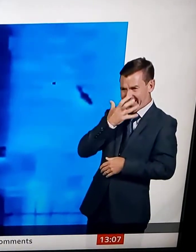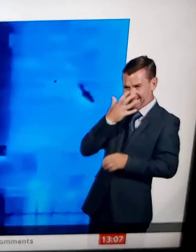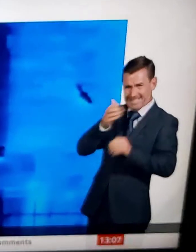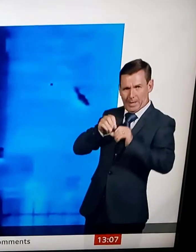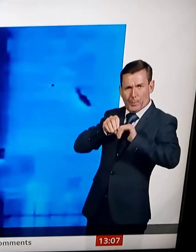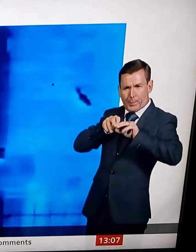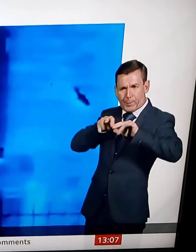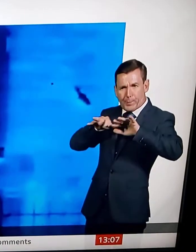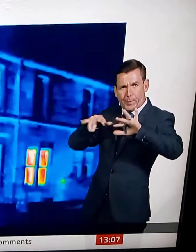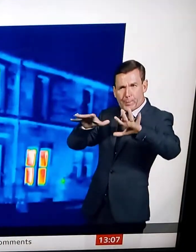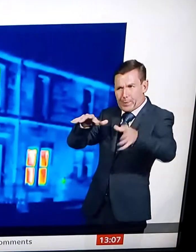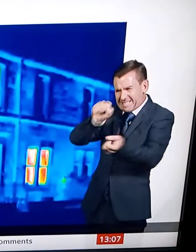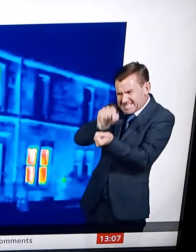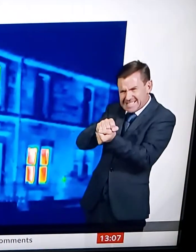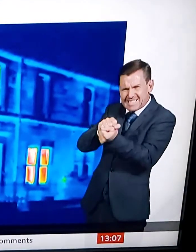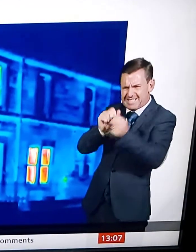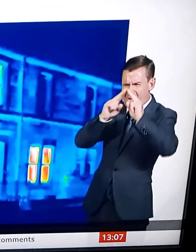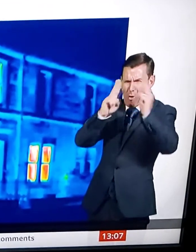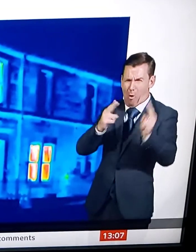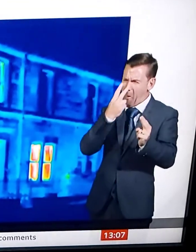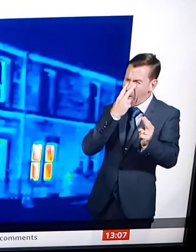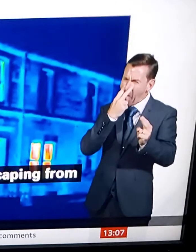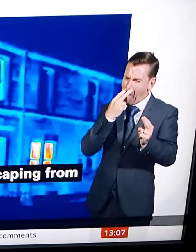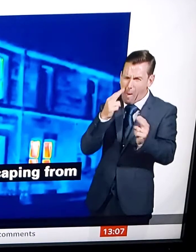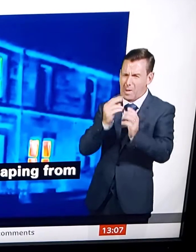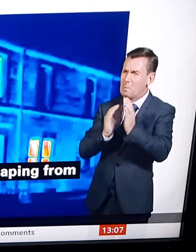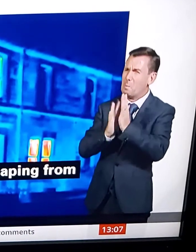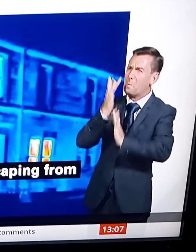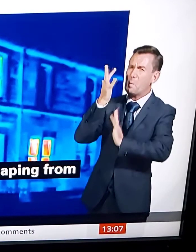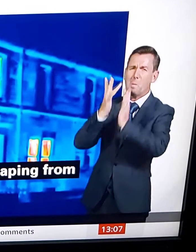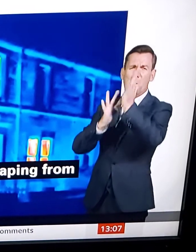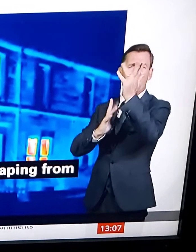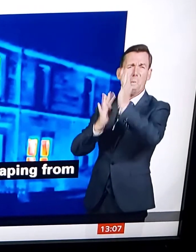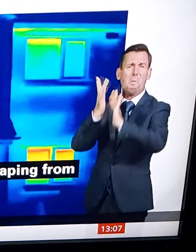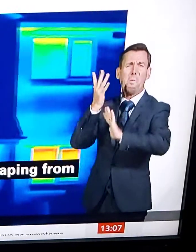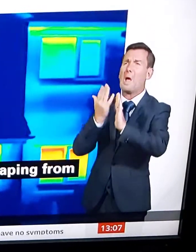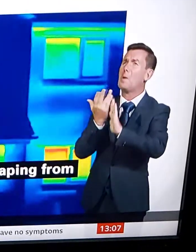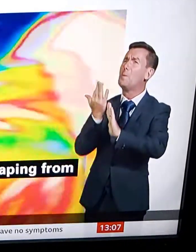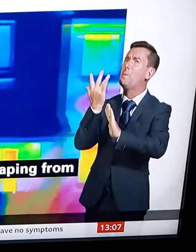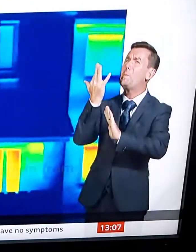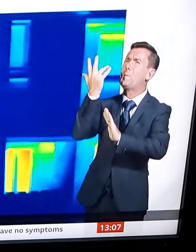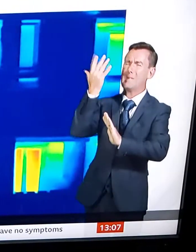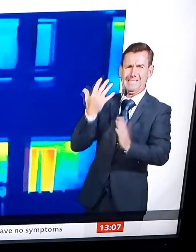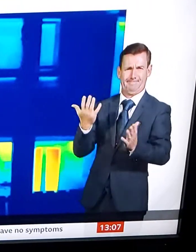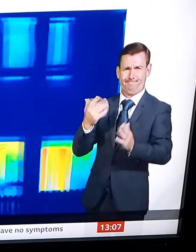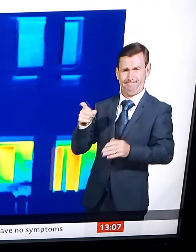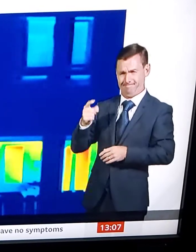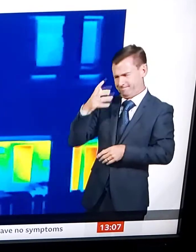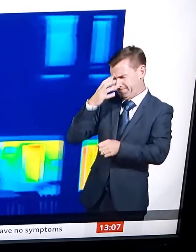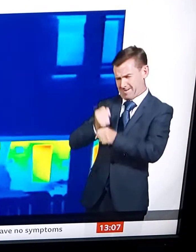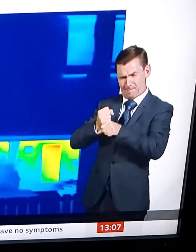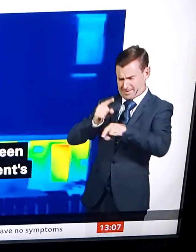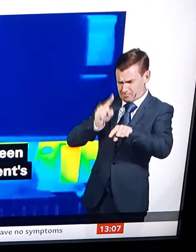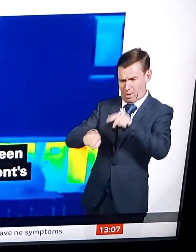the next decade, and importantly, also with incentives that greener homes change to buy on the web.